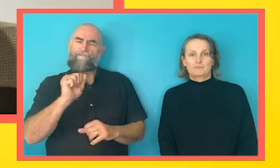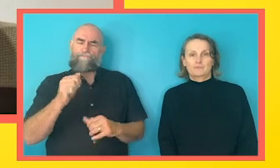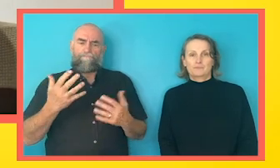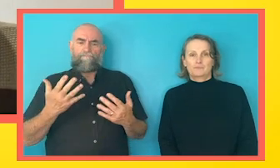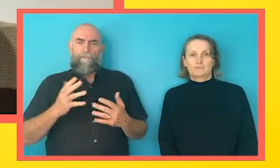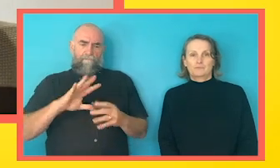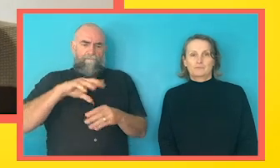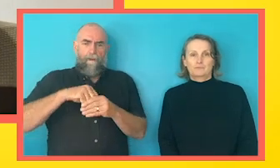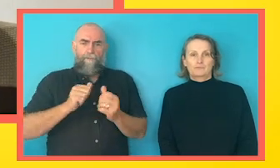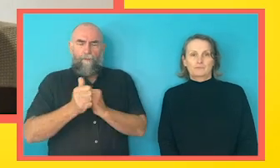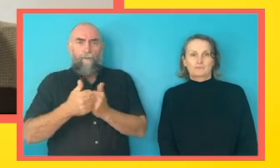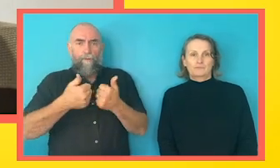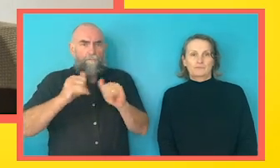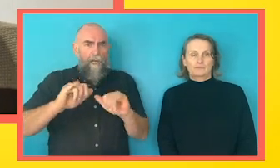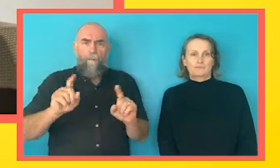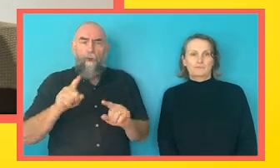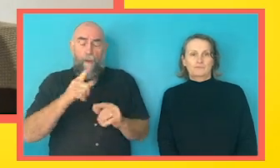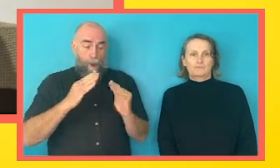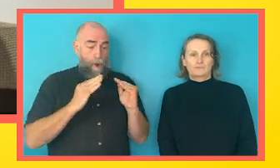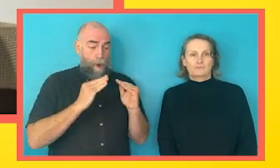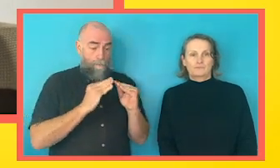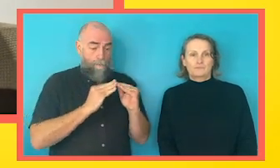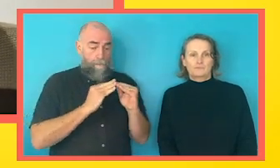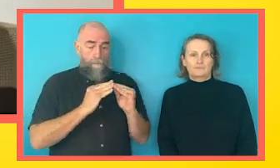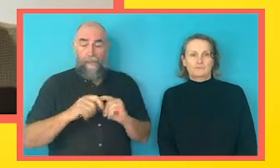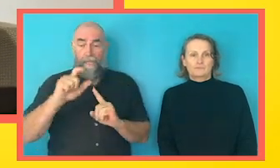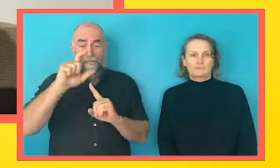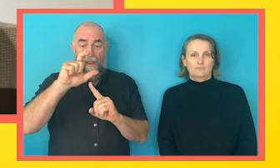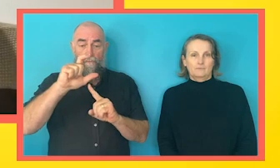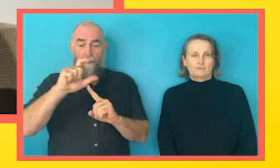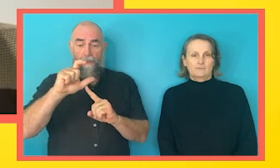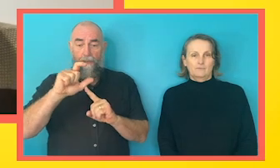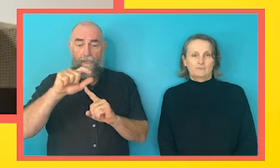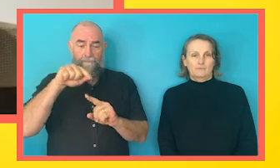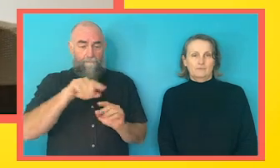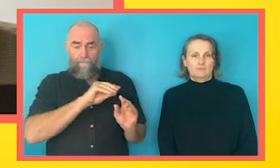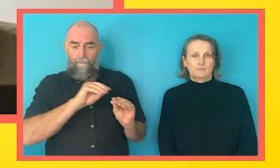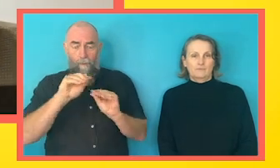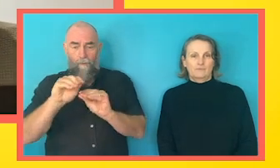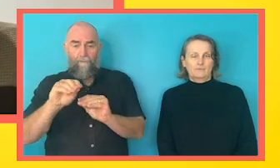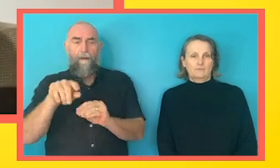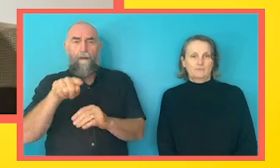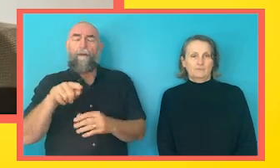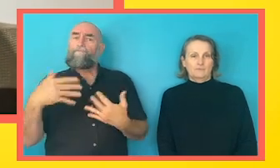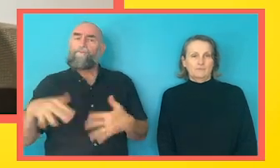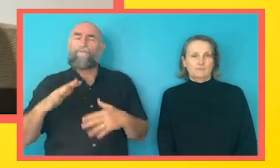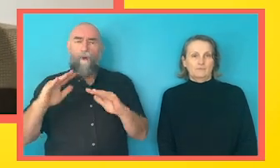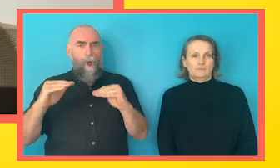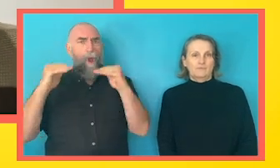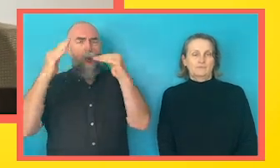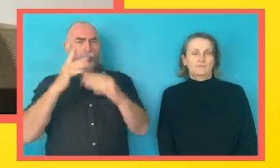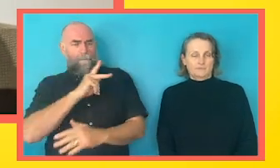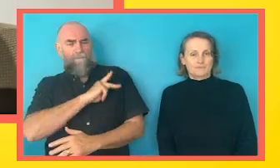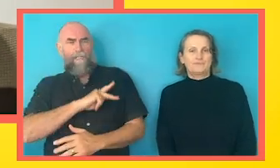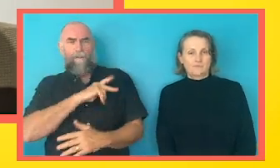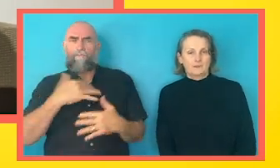the change from home to Canberra to the AIS, where there is a really high quality